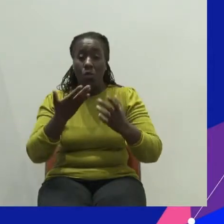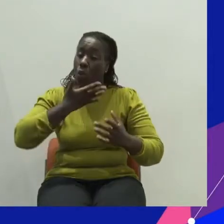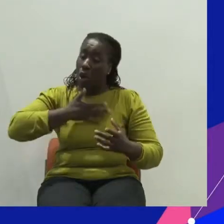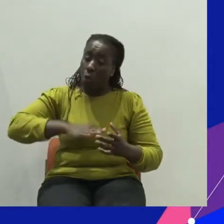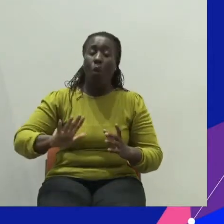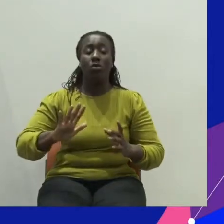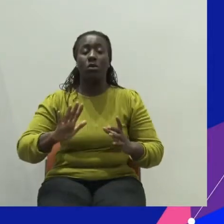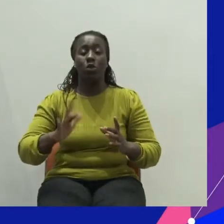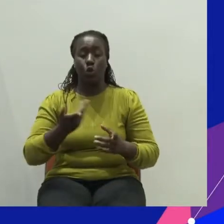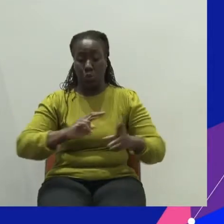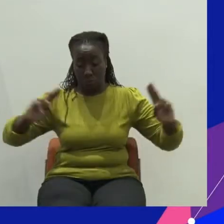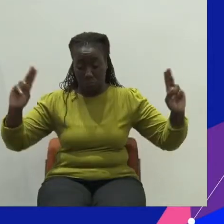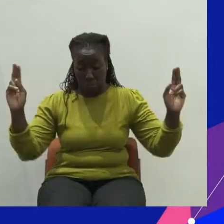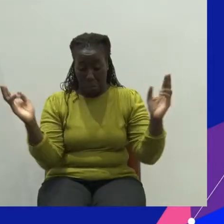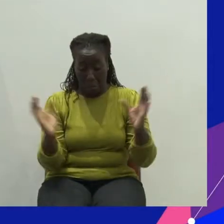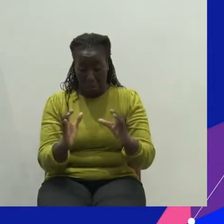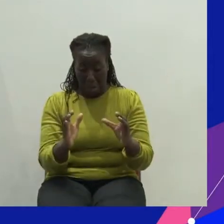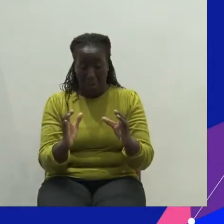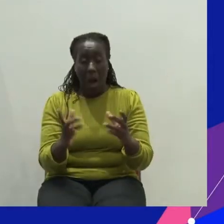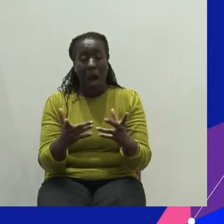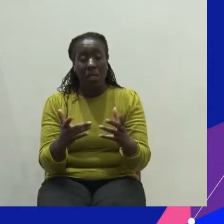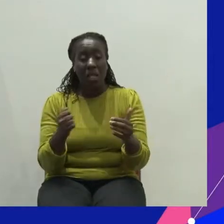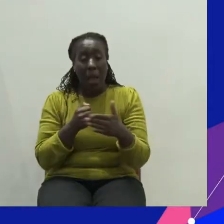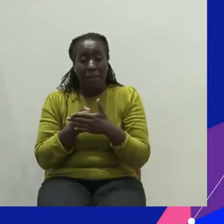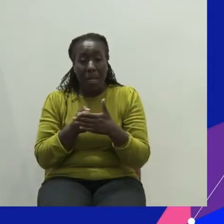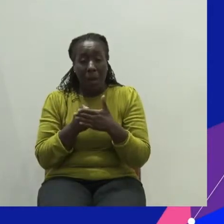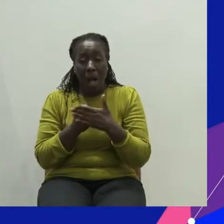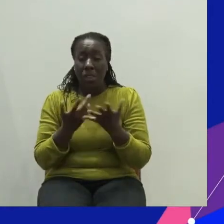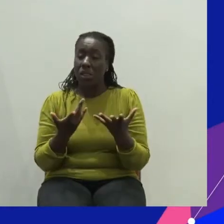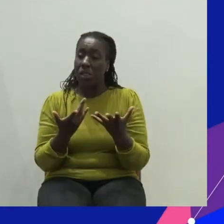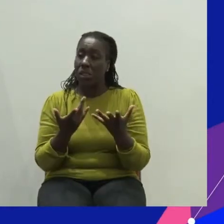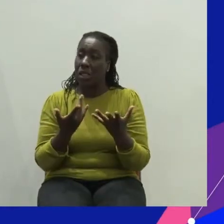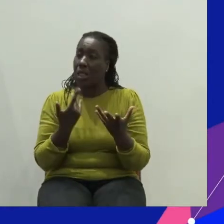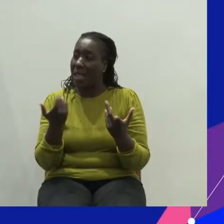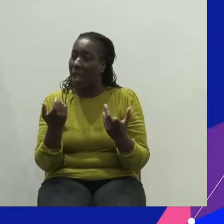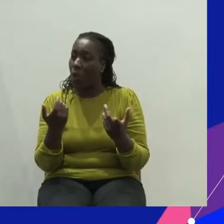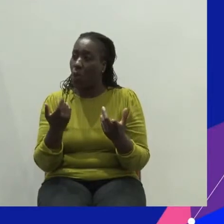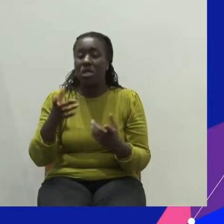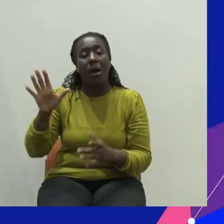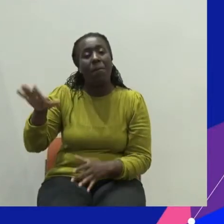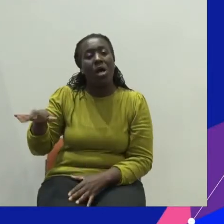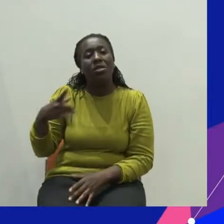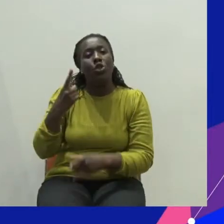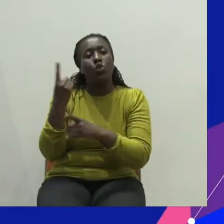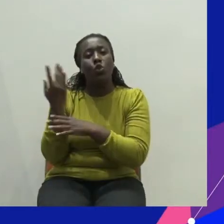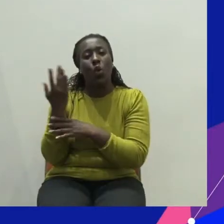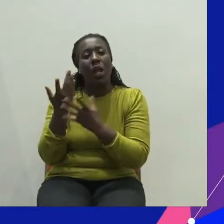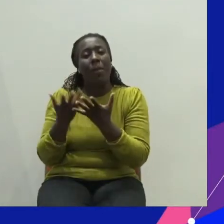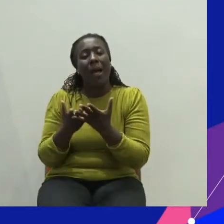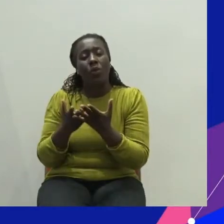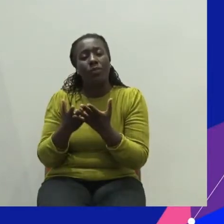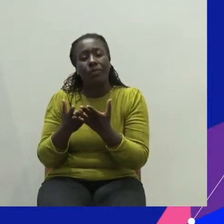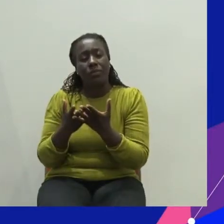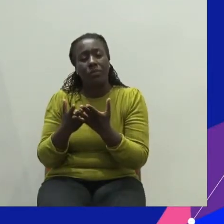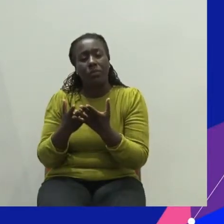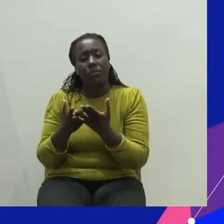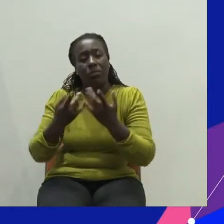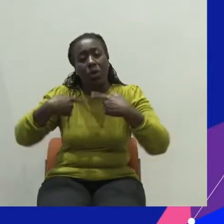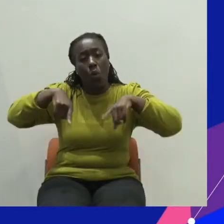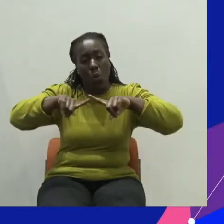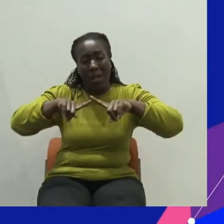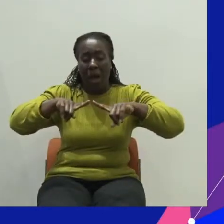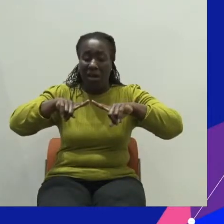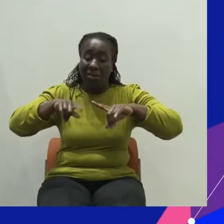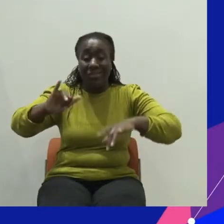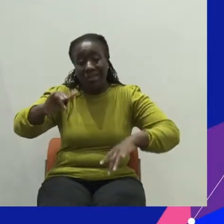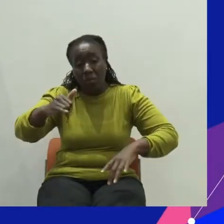trying to minimize heterogeneity as much as possible. There was a talk earlier today about heterogeneity as well. And we are, at